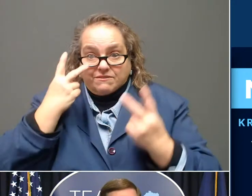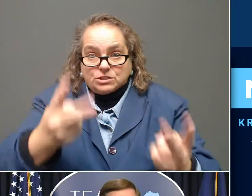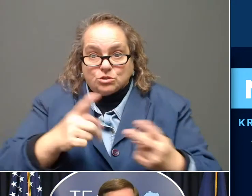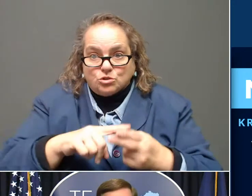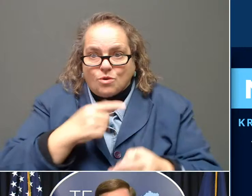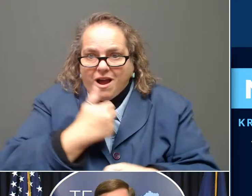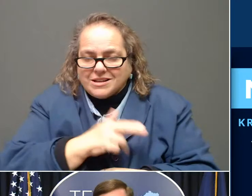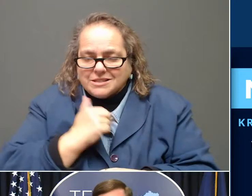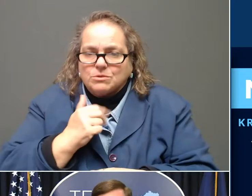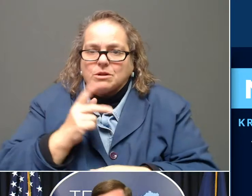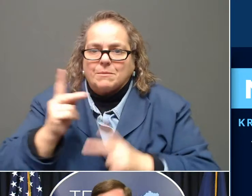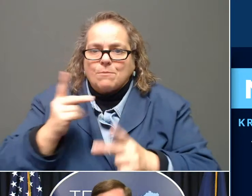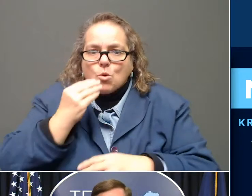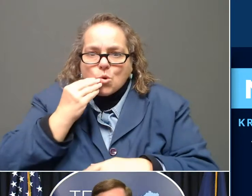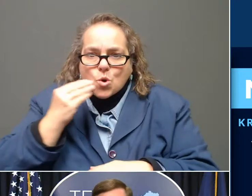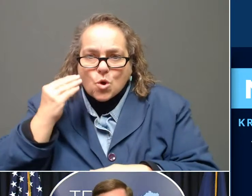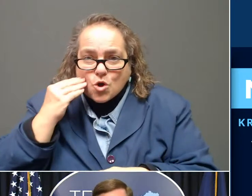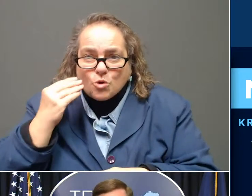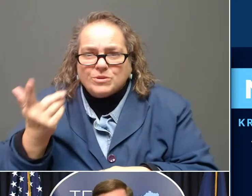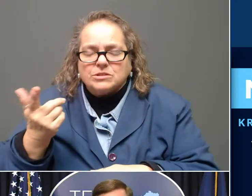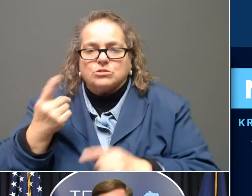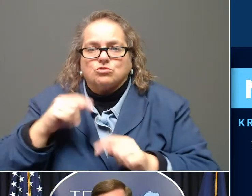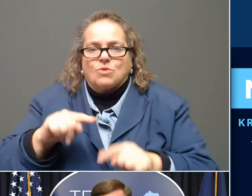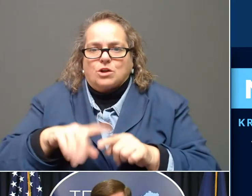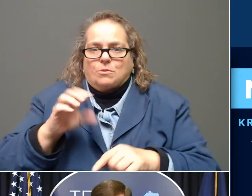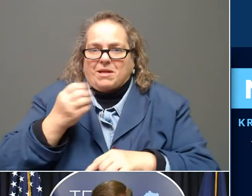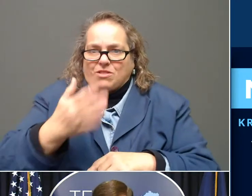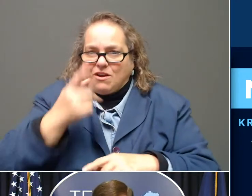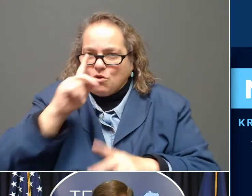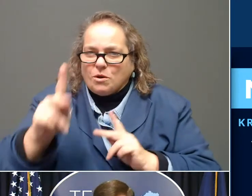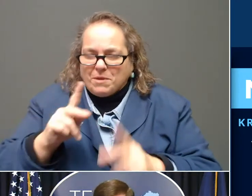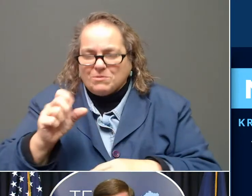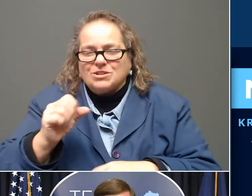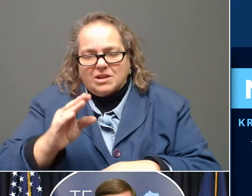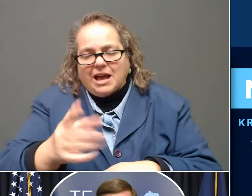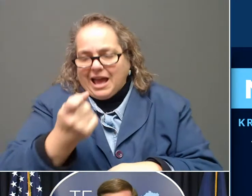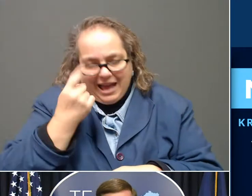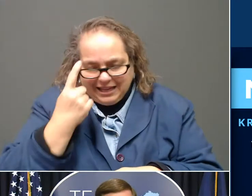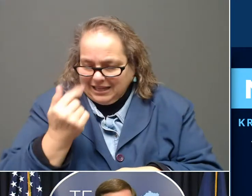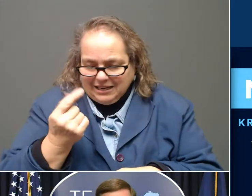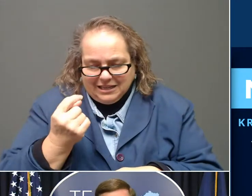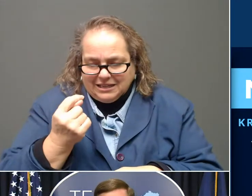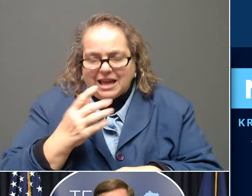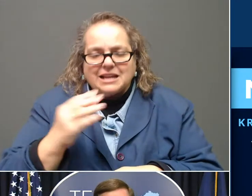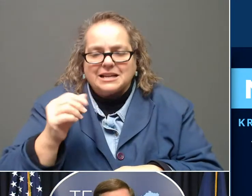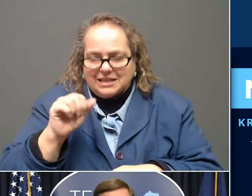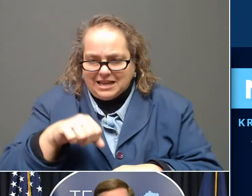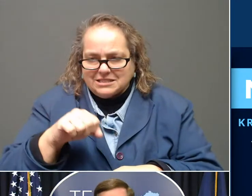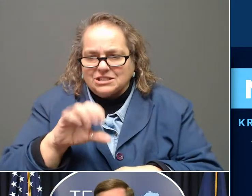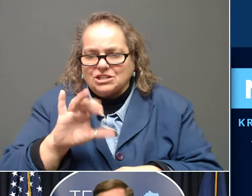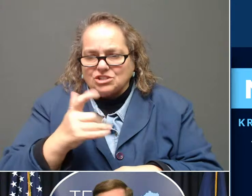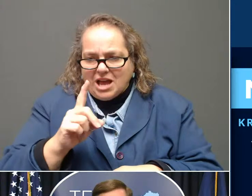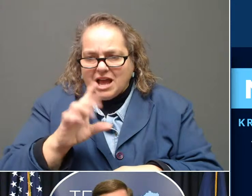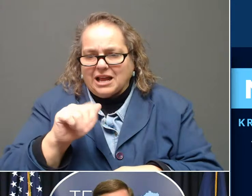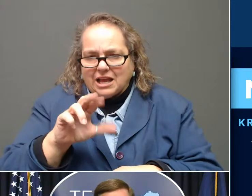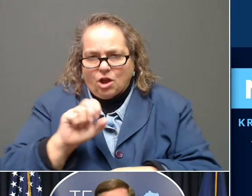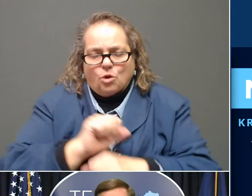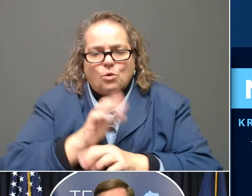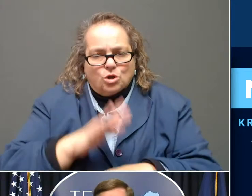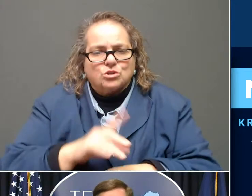those that work in our mortuary services that are trying to provide an experience for those who